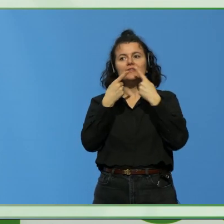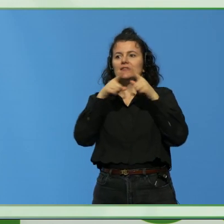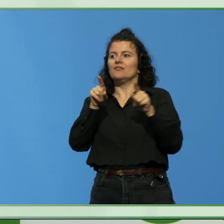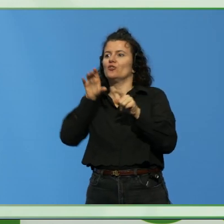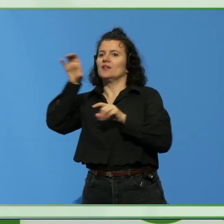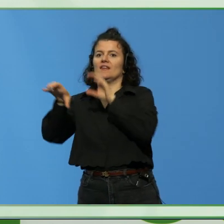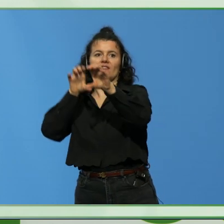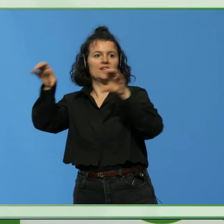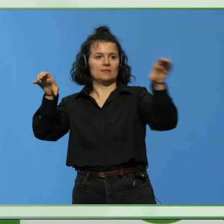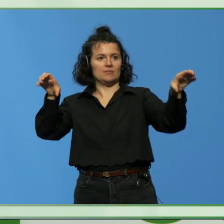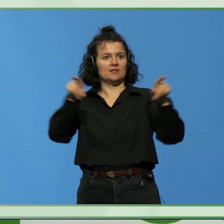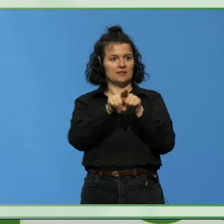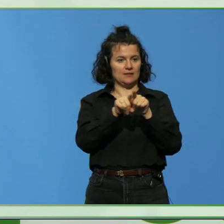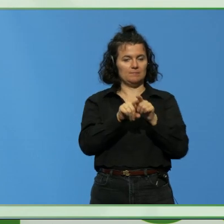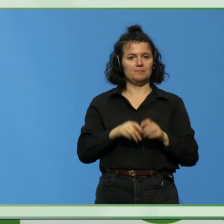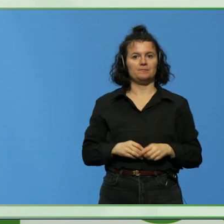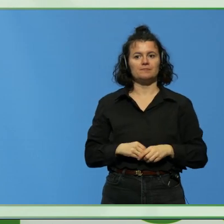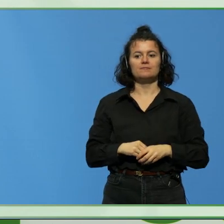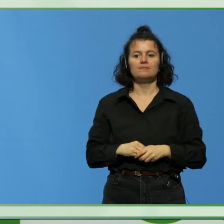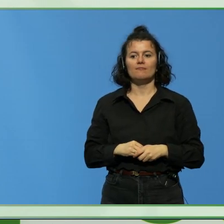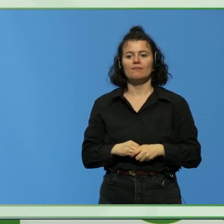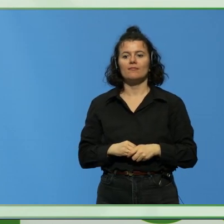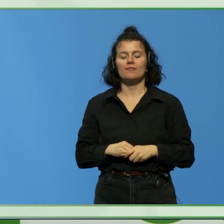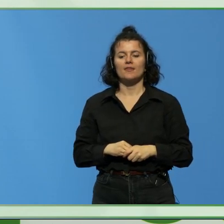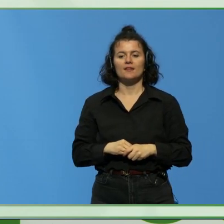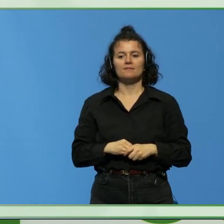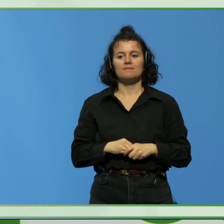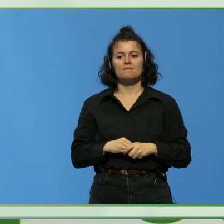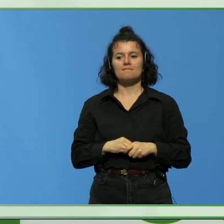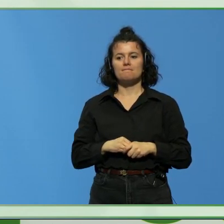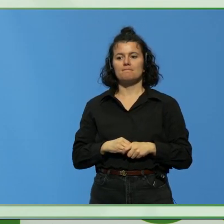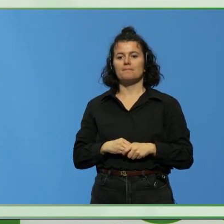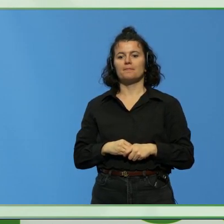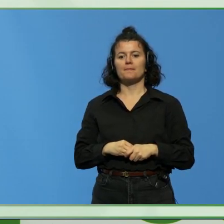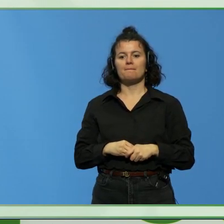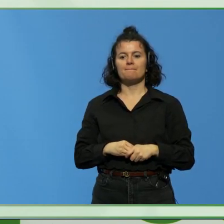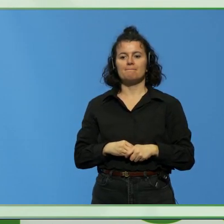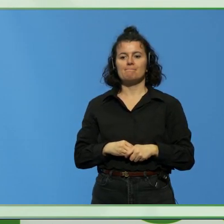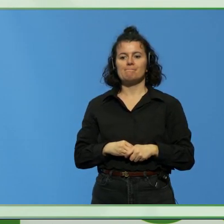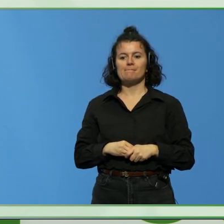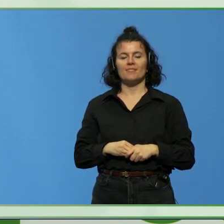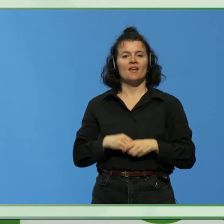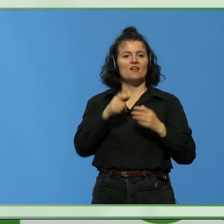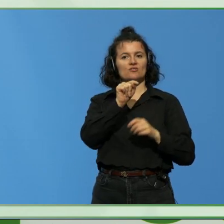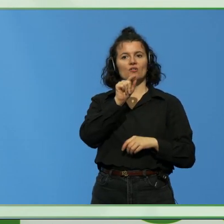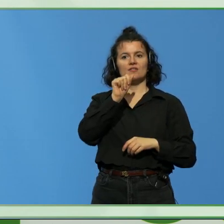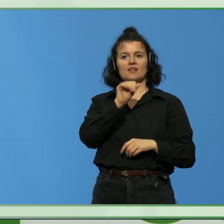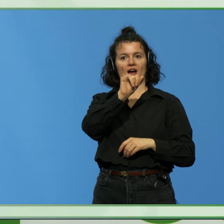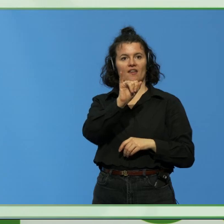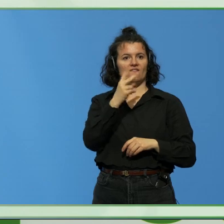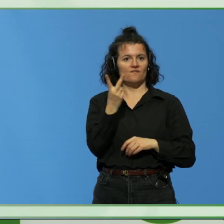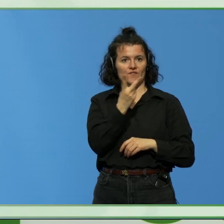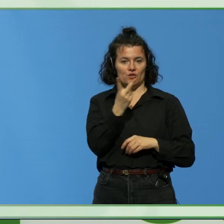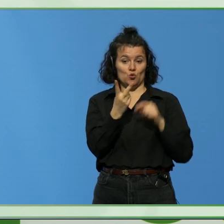investment, we tend to look at the two major areas, which is women empowerment and